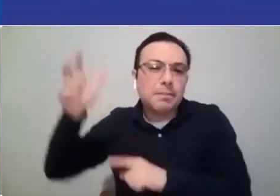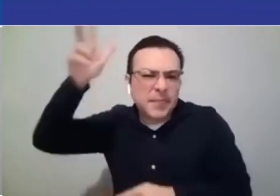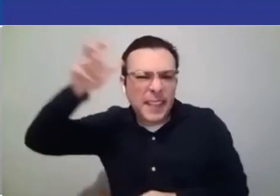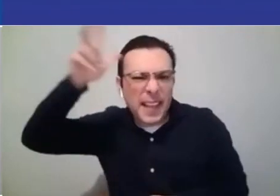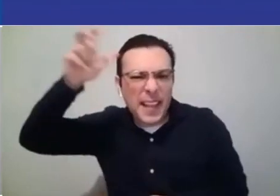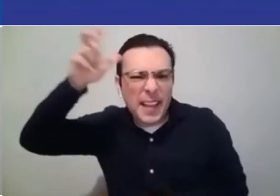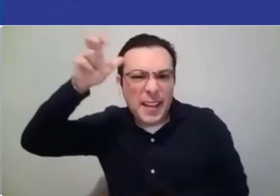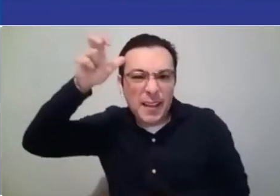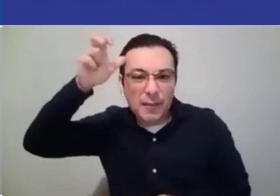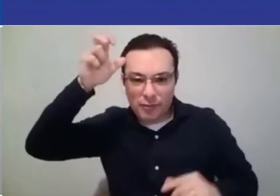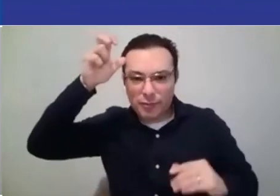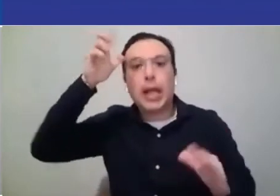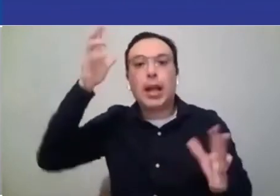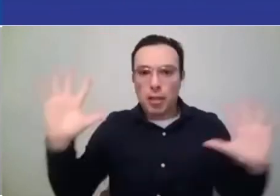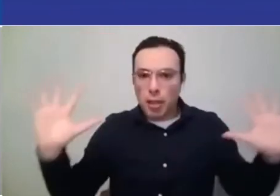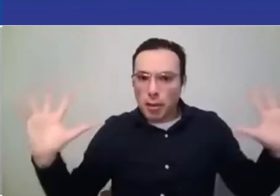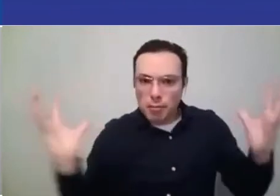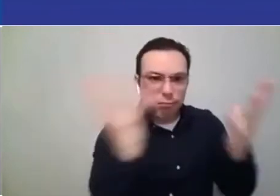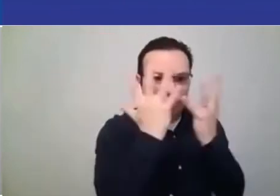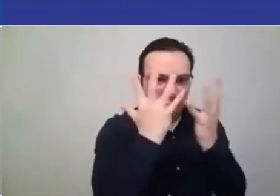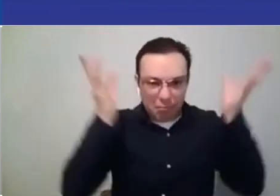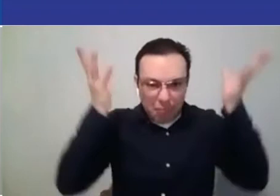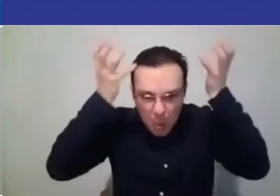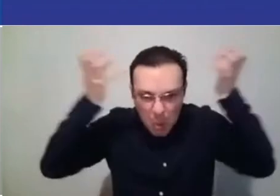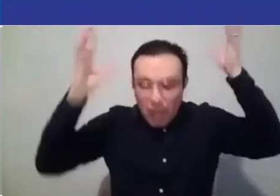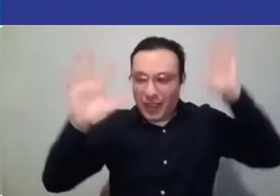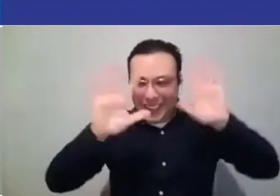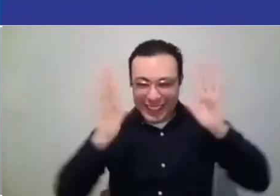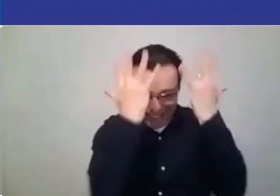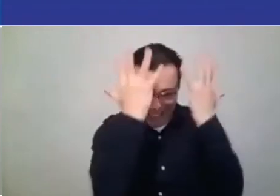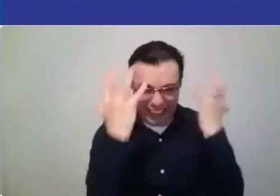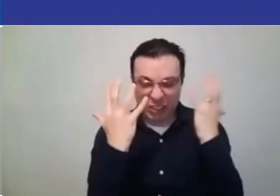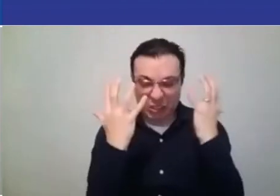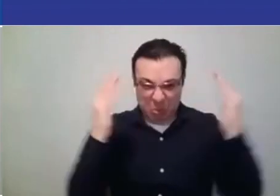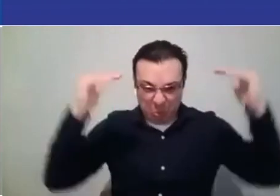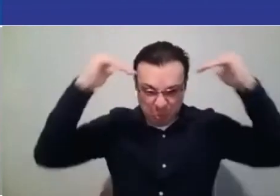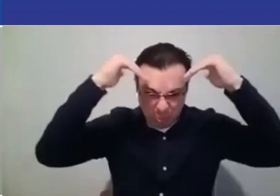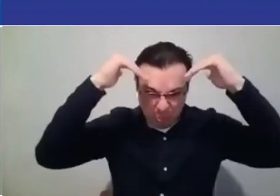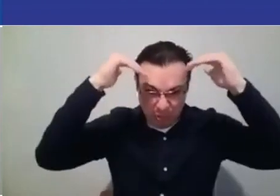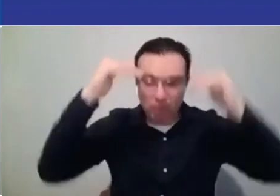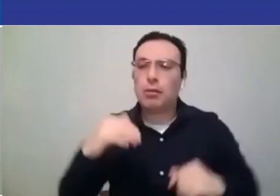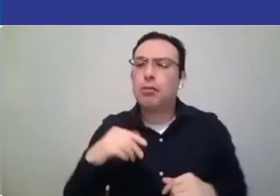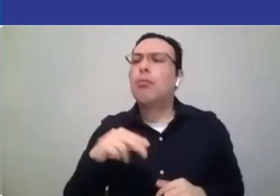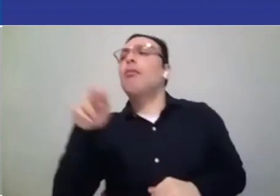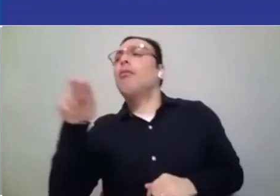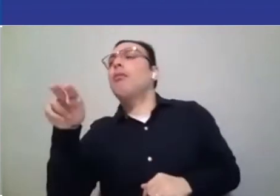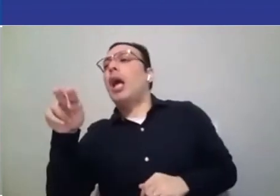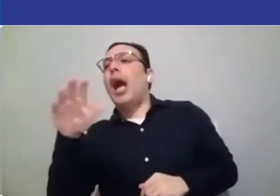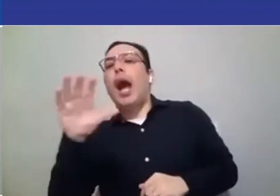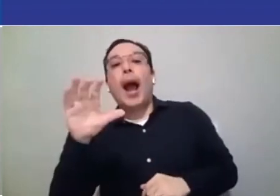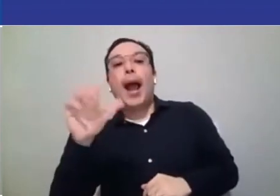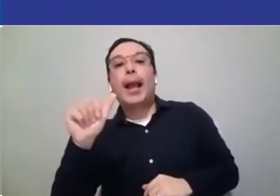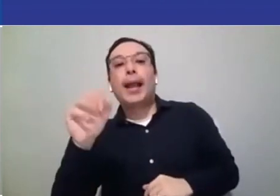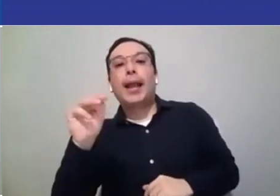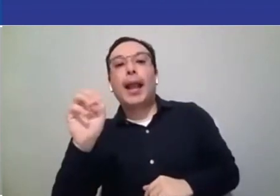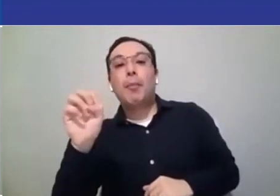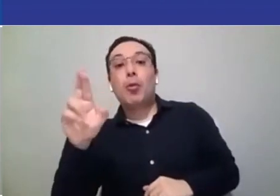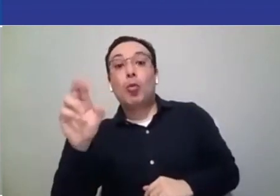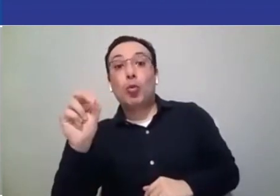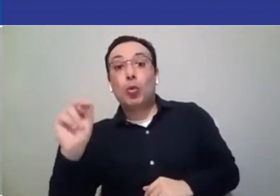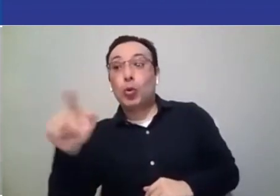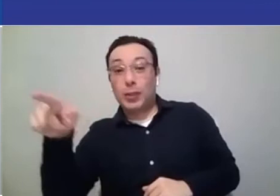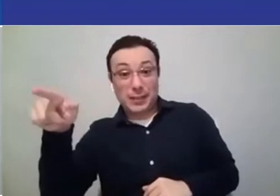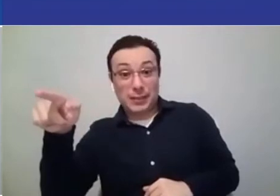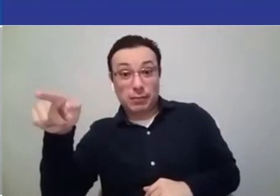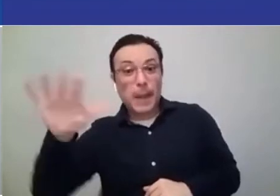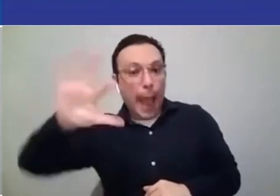or the devil masquerade, when you look at the examples from the Cameroon, you see the same thing, that